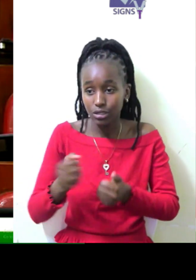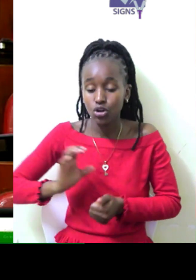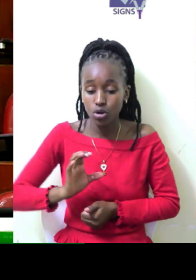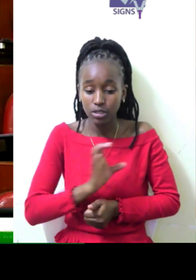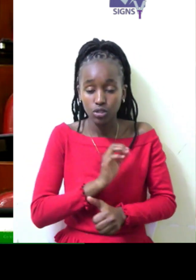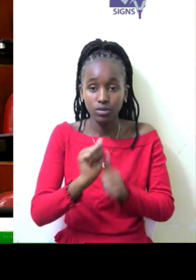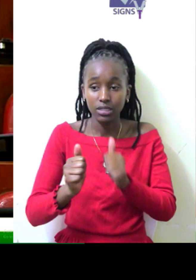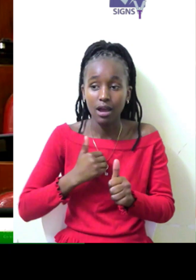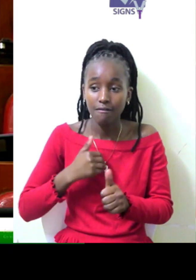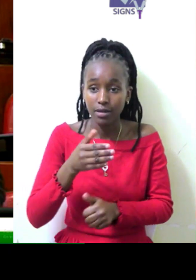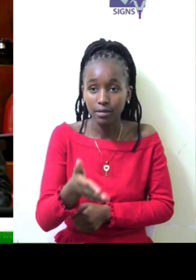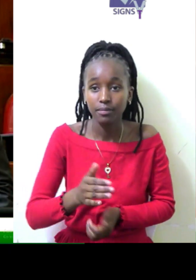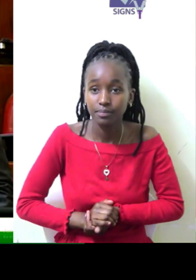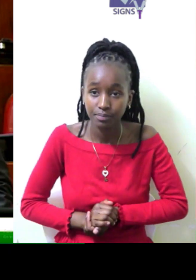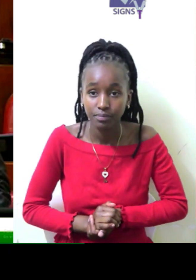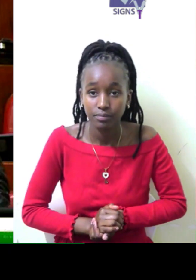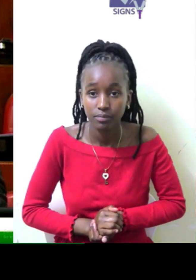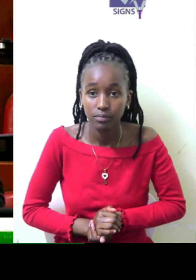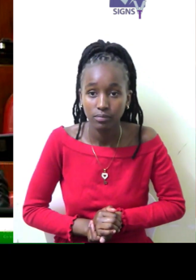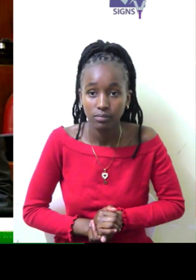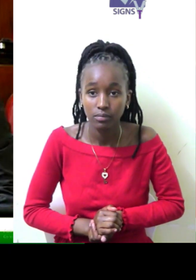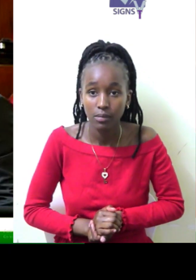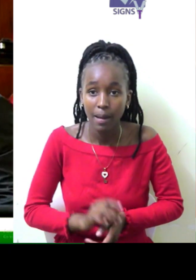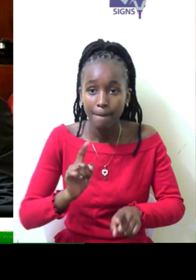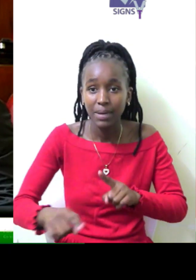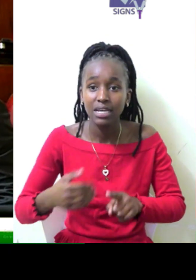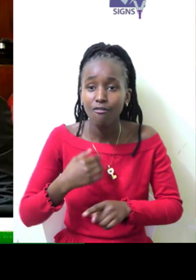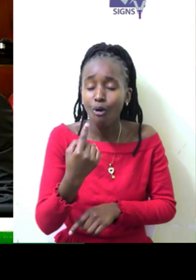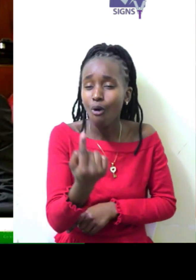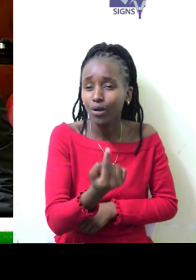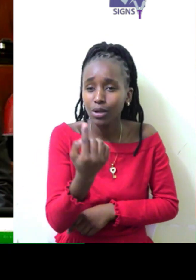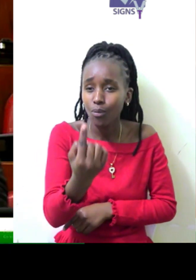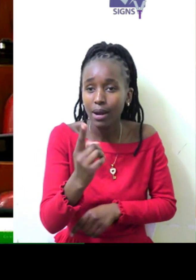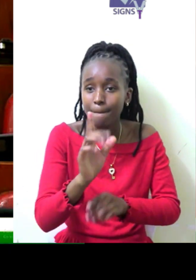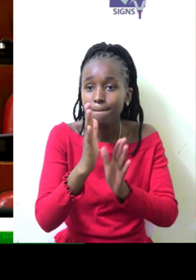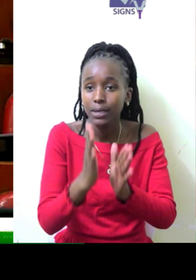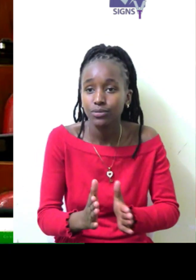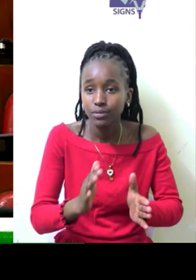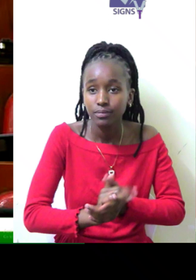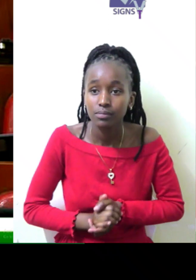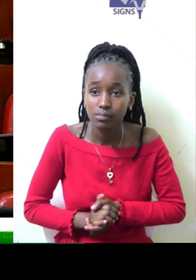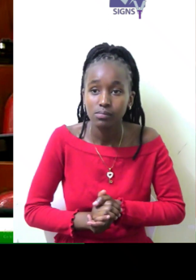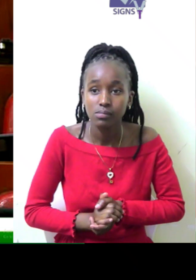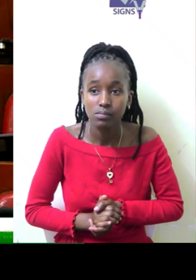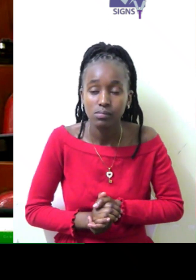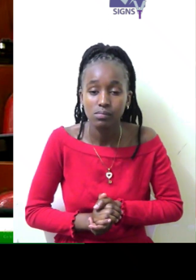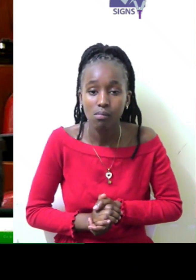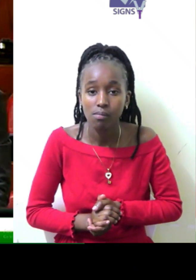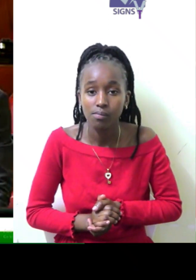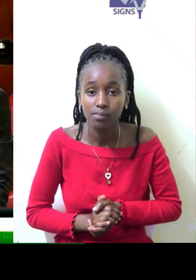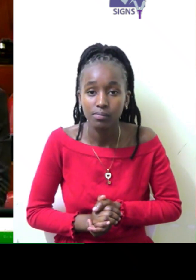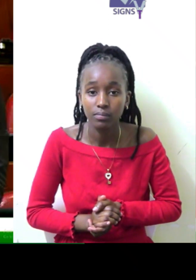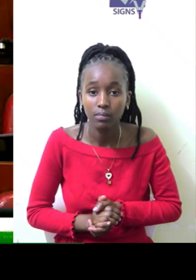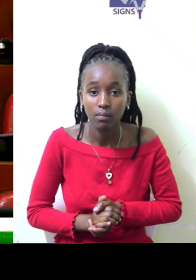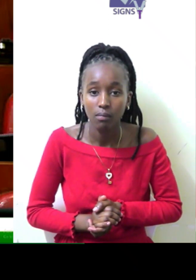when we were doing allocation. Except Oluoch. Except Oluoch. It is in this house that we allocate and